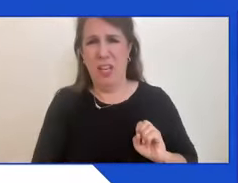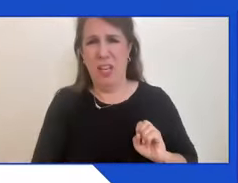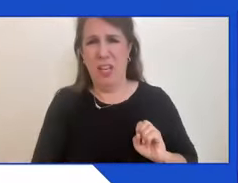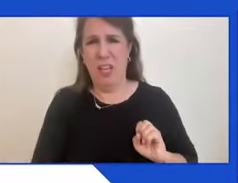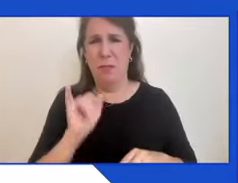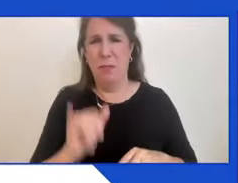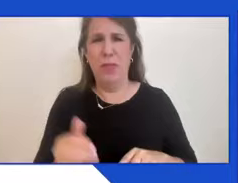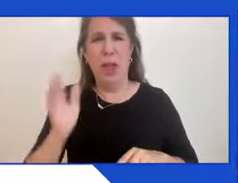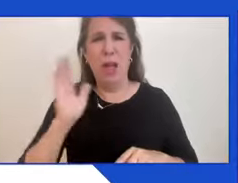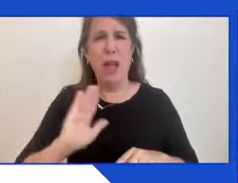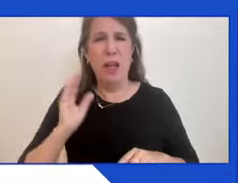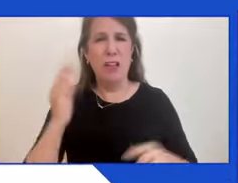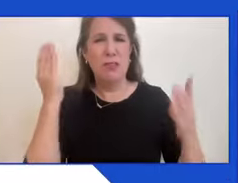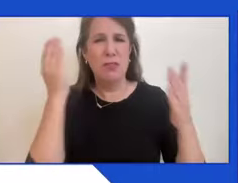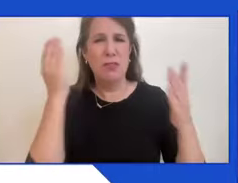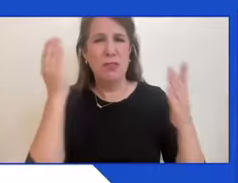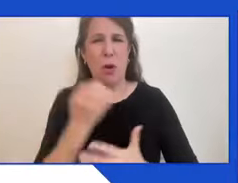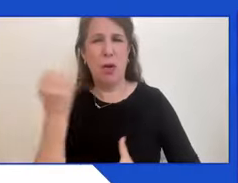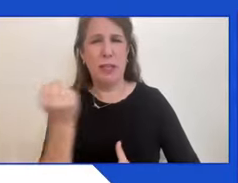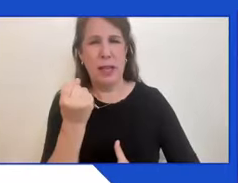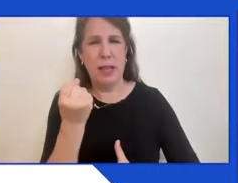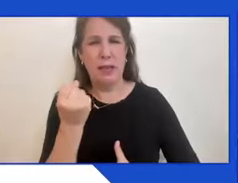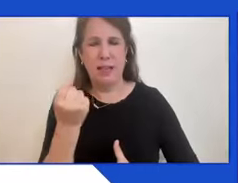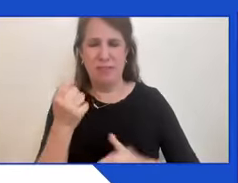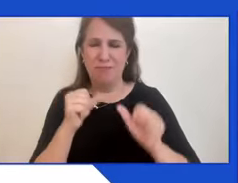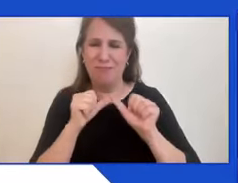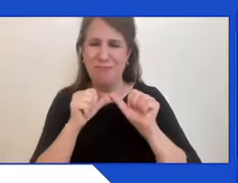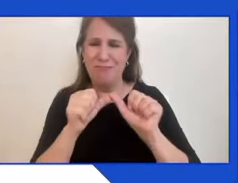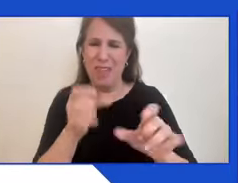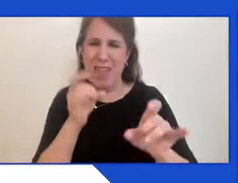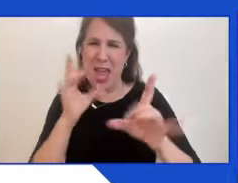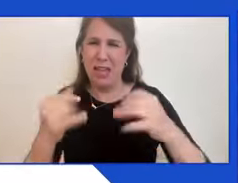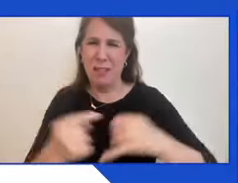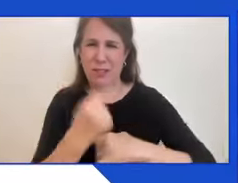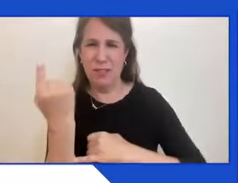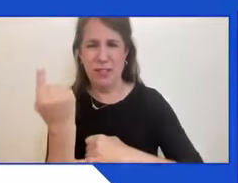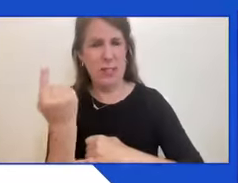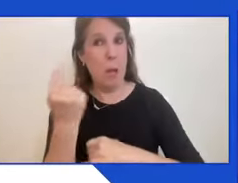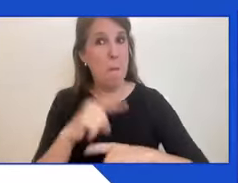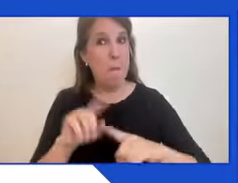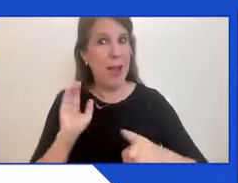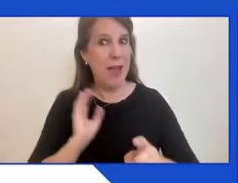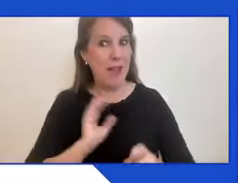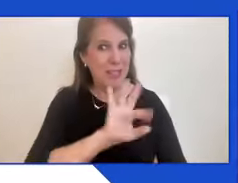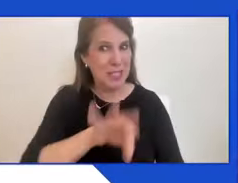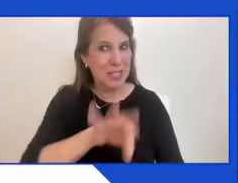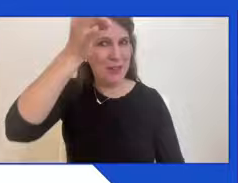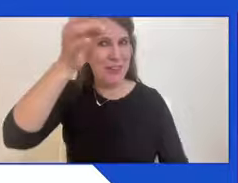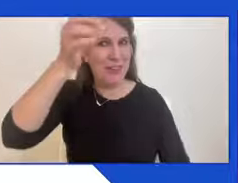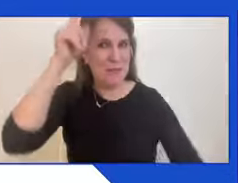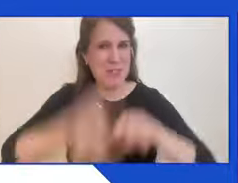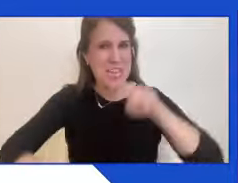and the hate we see today. But our spirit is unbroken.